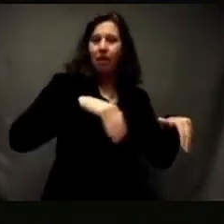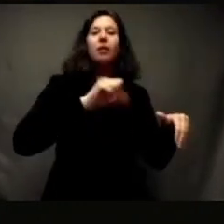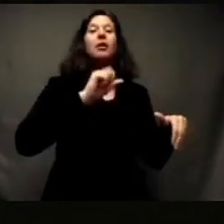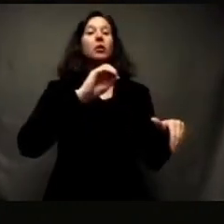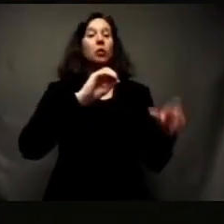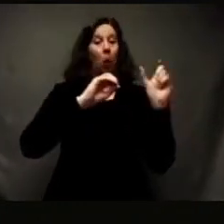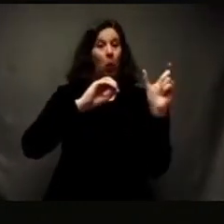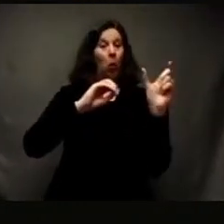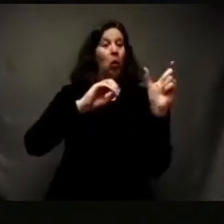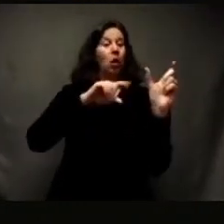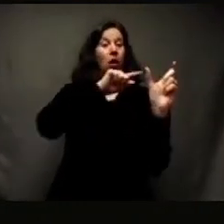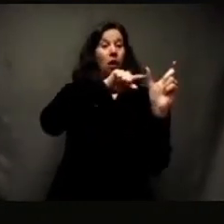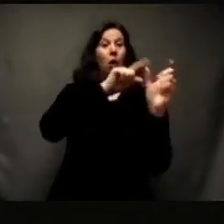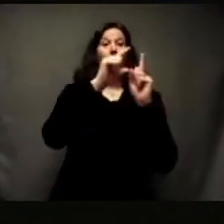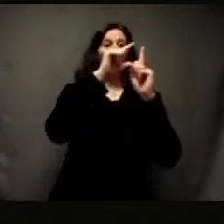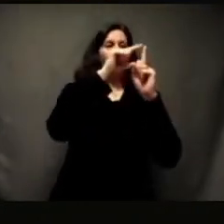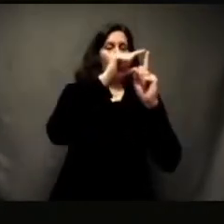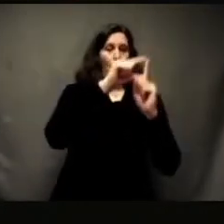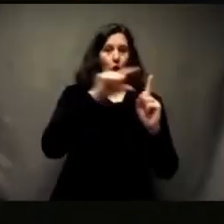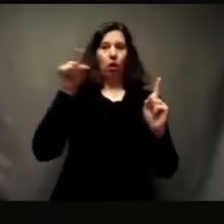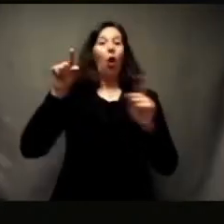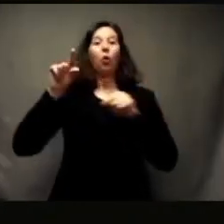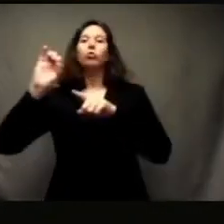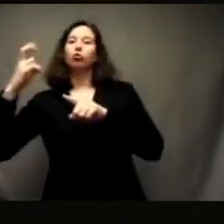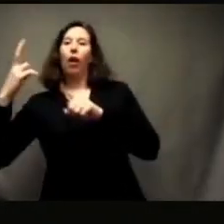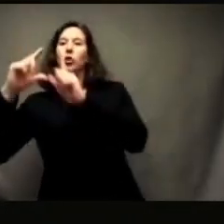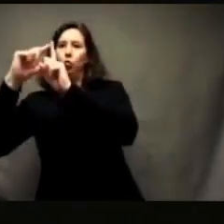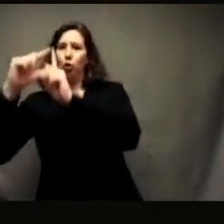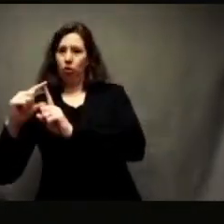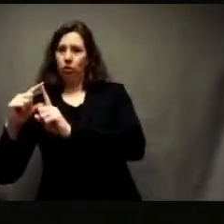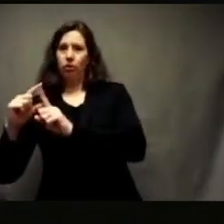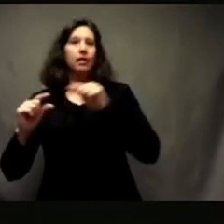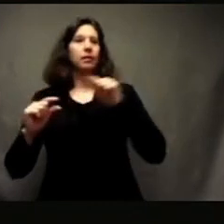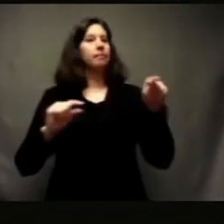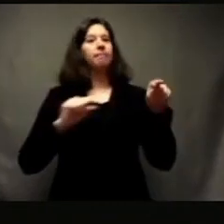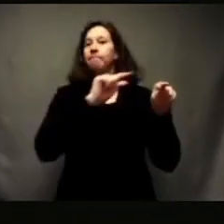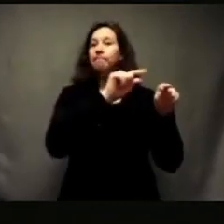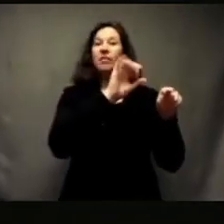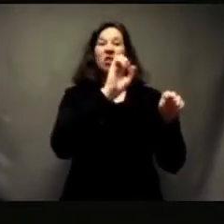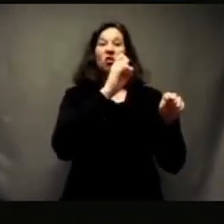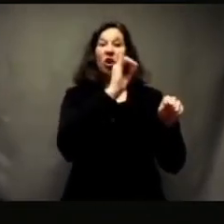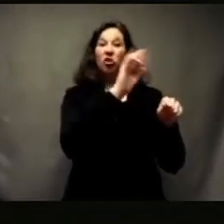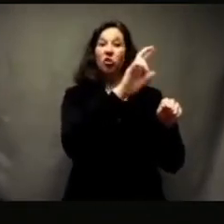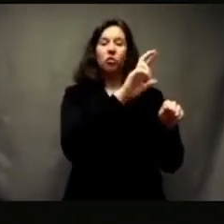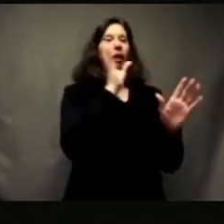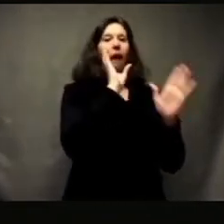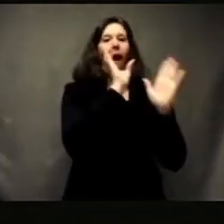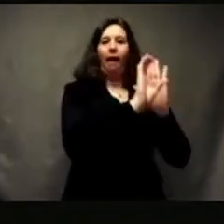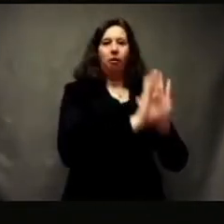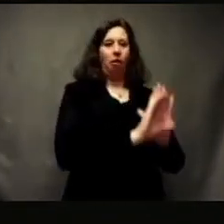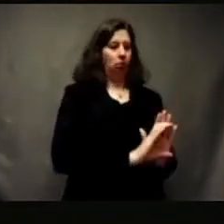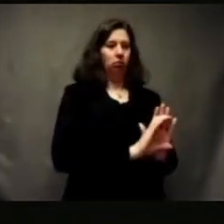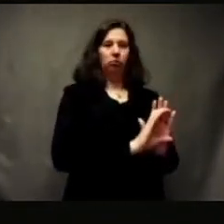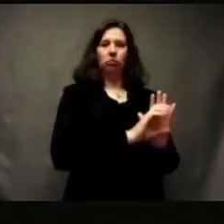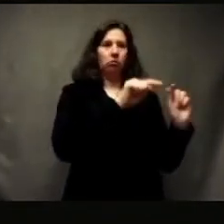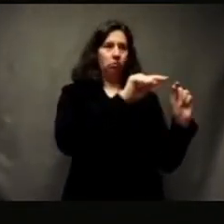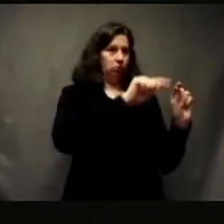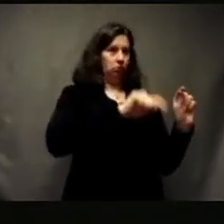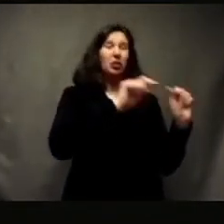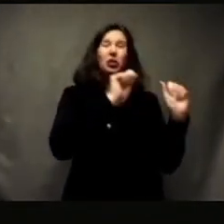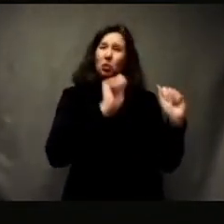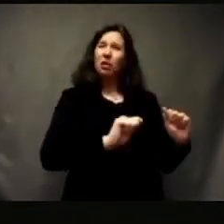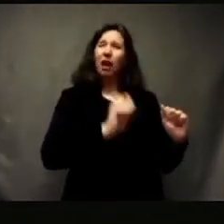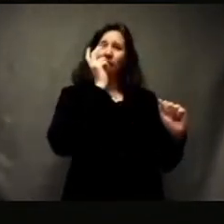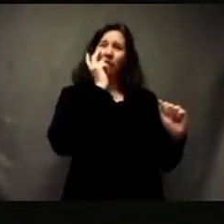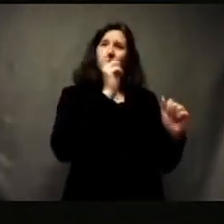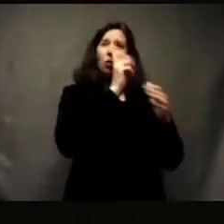are communicated through words, whereas Scratch Junior, it's entirely icon based. So Scratch Junior, while there are ways to see what